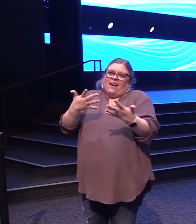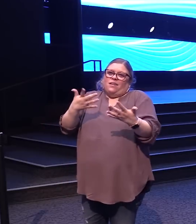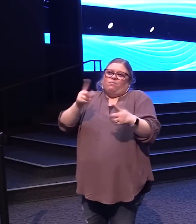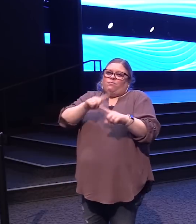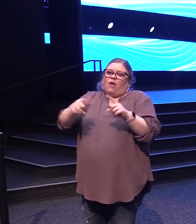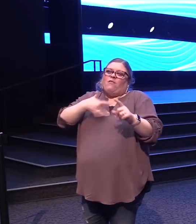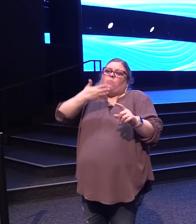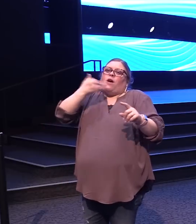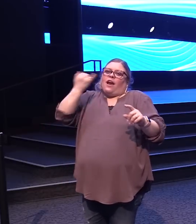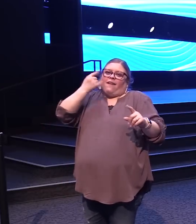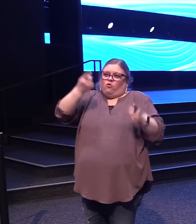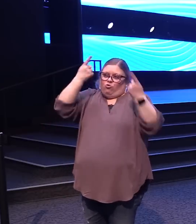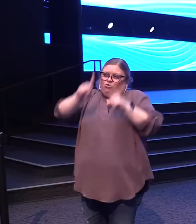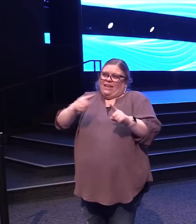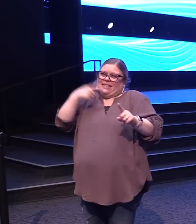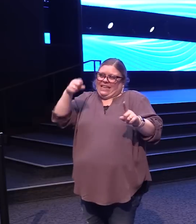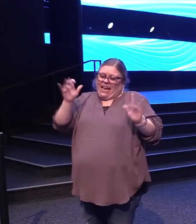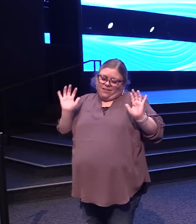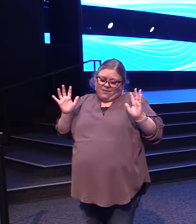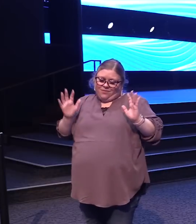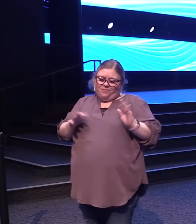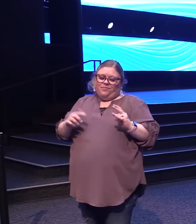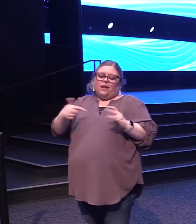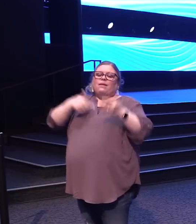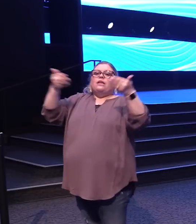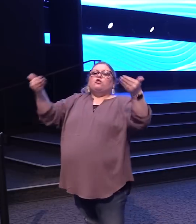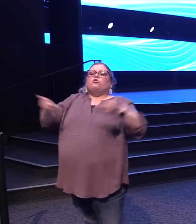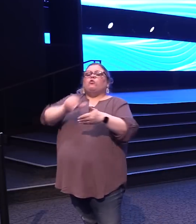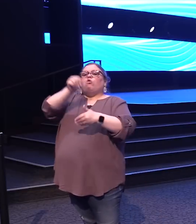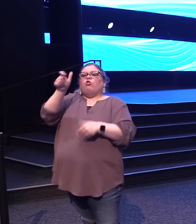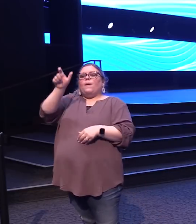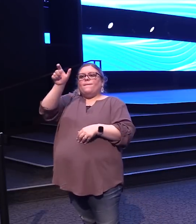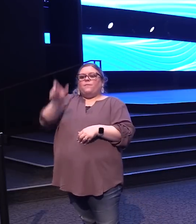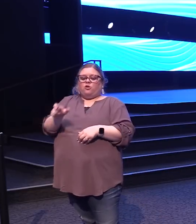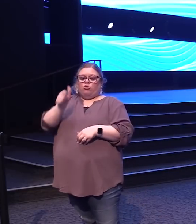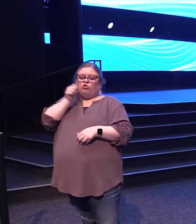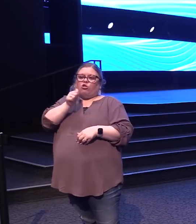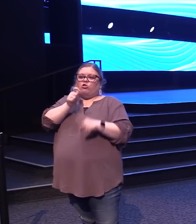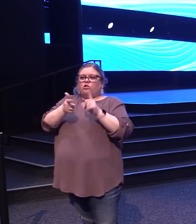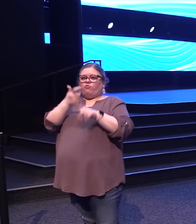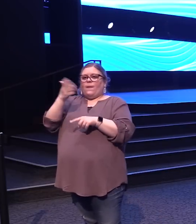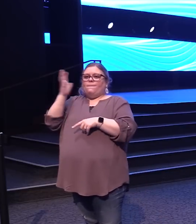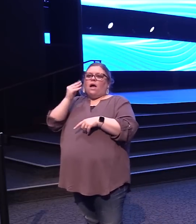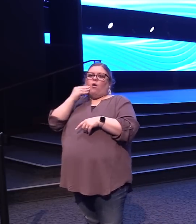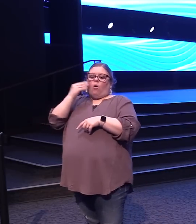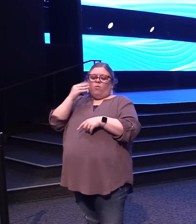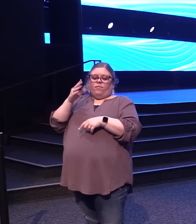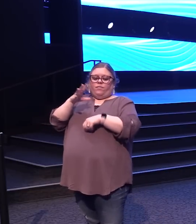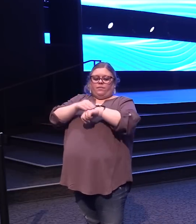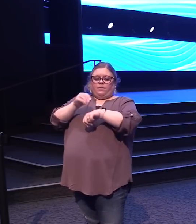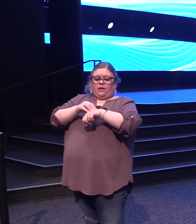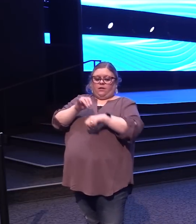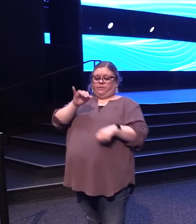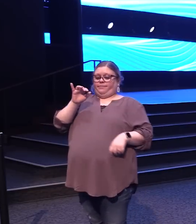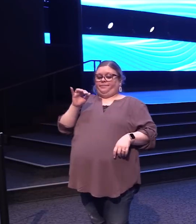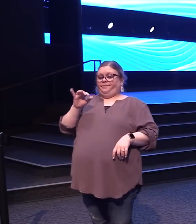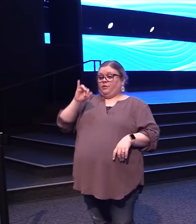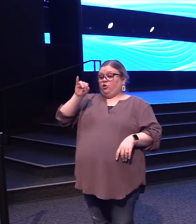make me feel better. Let me just introduce you to another one of the girls from back home in Sweden. This is Johanna.